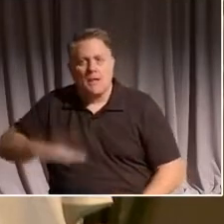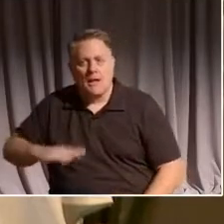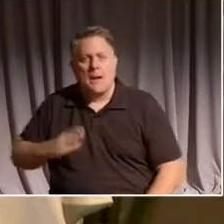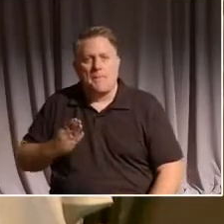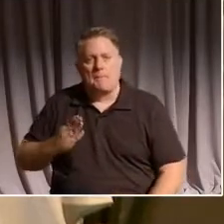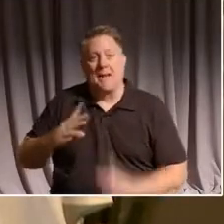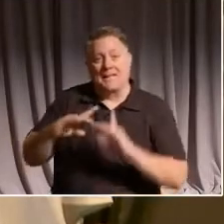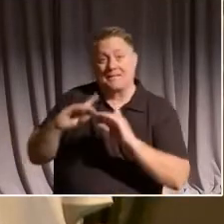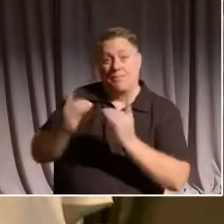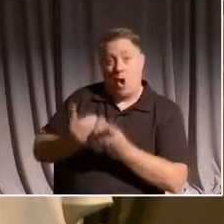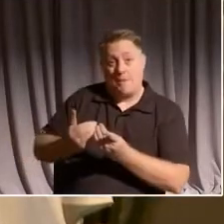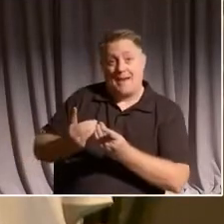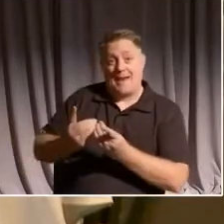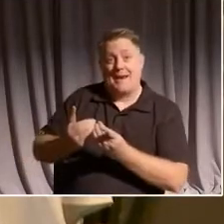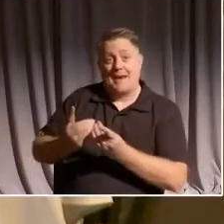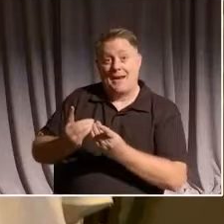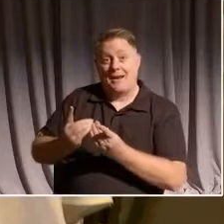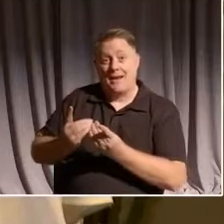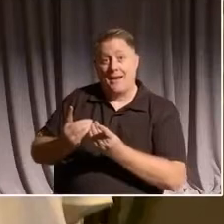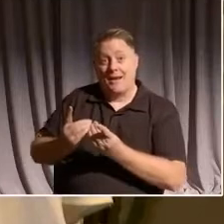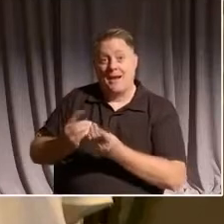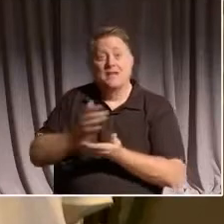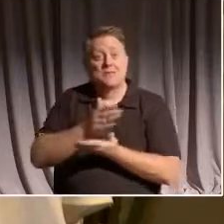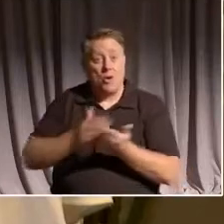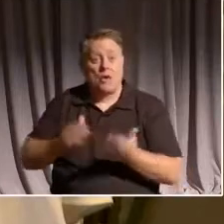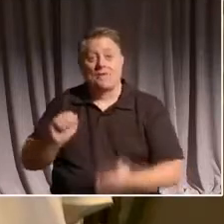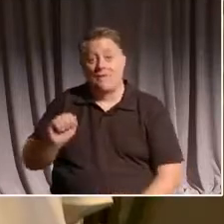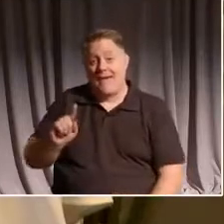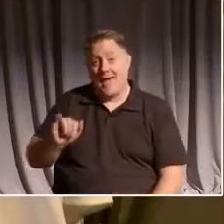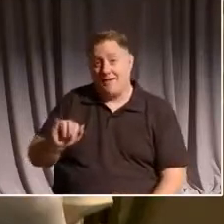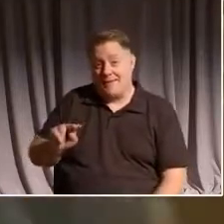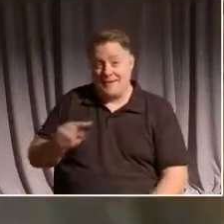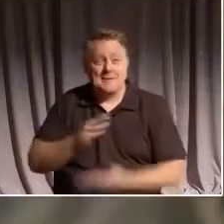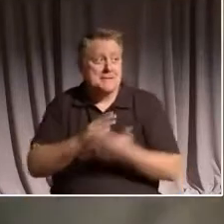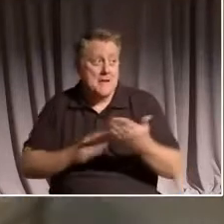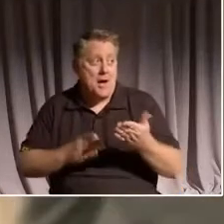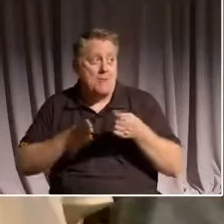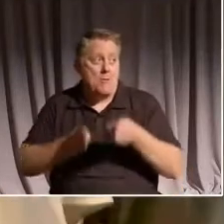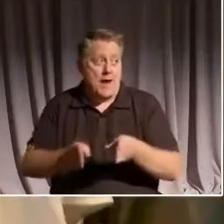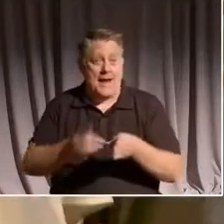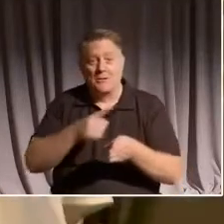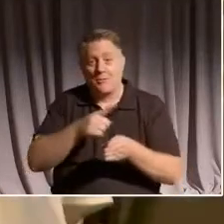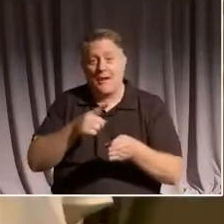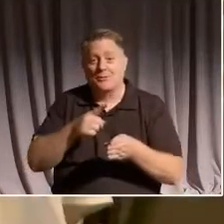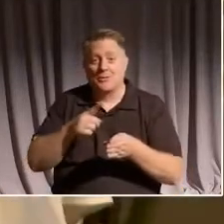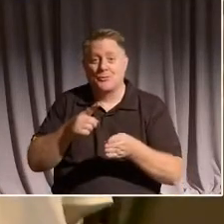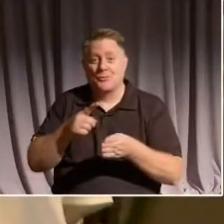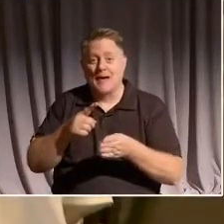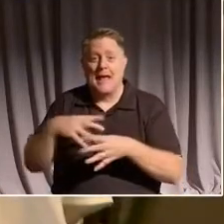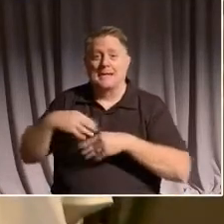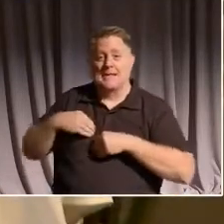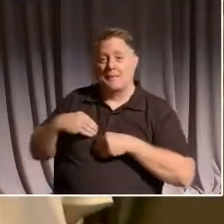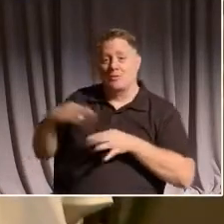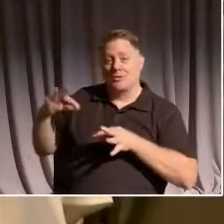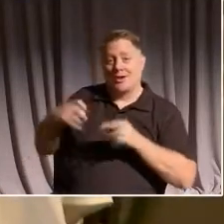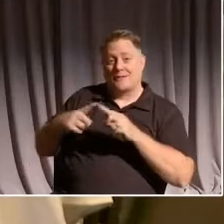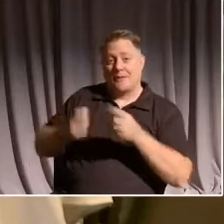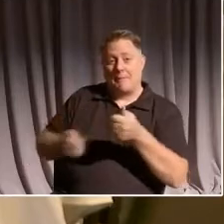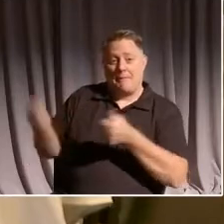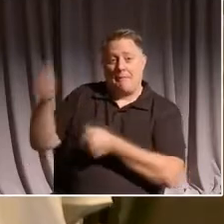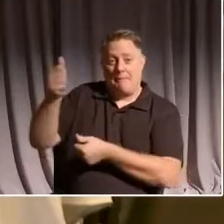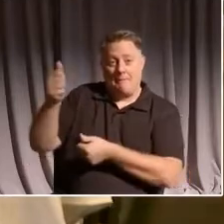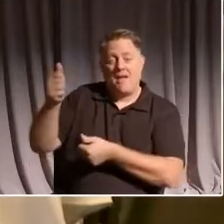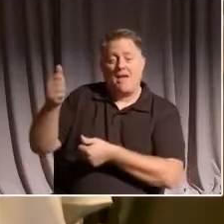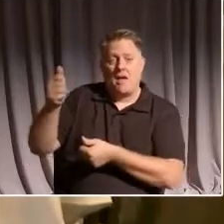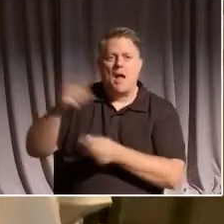the department is part of the administration, so in some ways you have to take your direction. But how can the